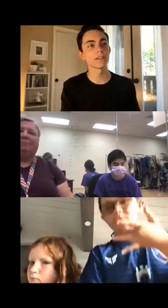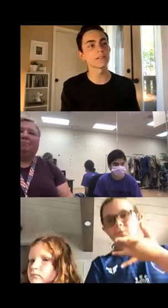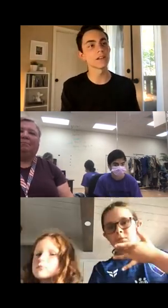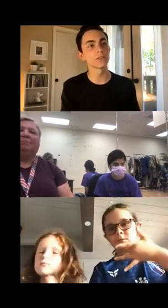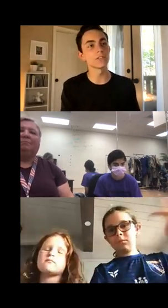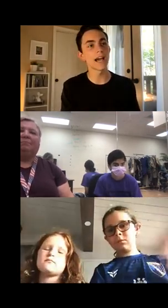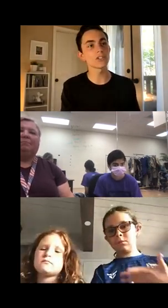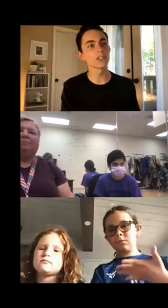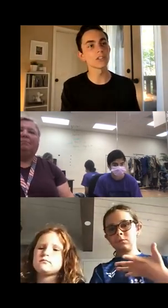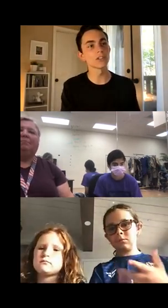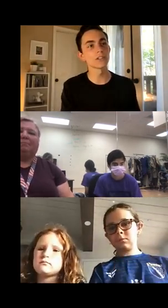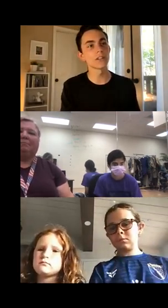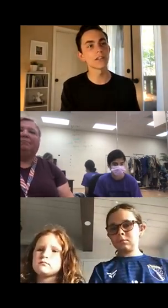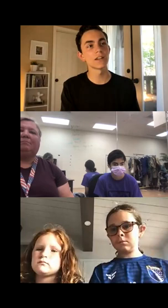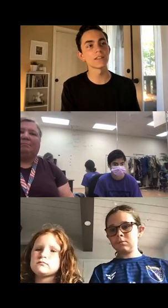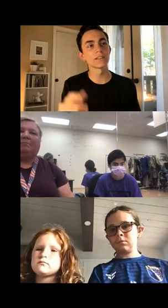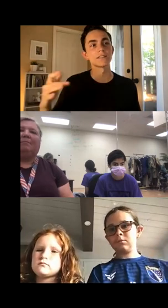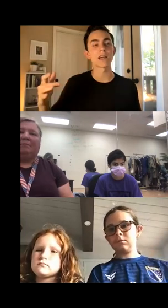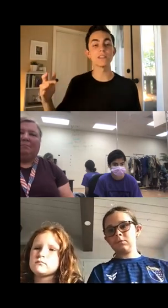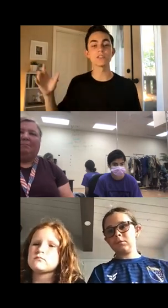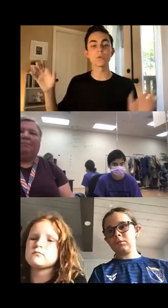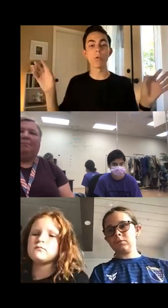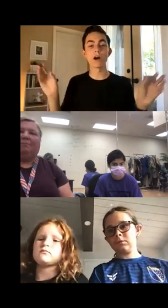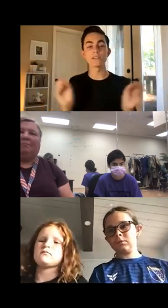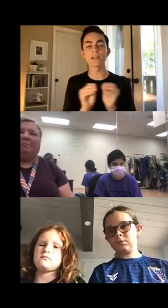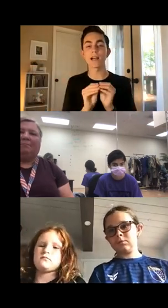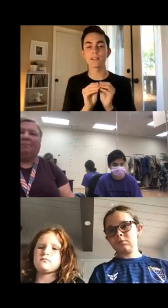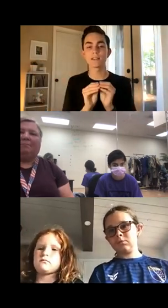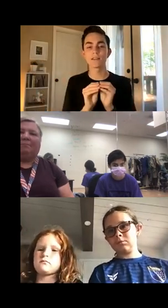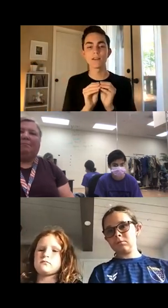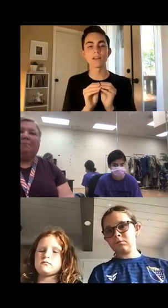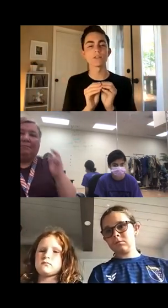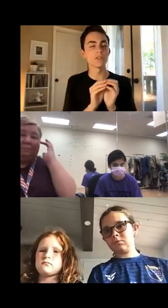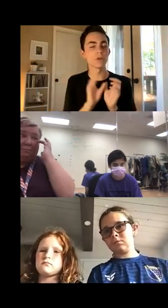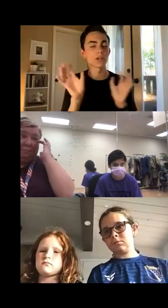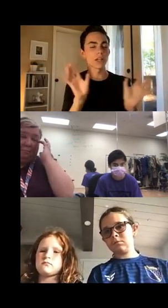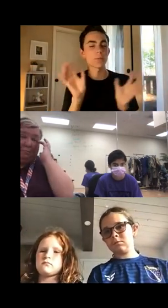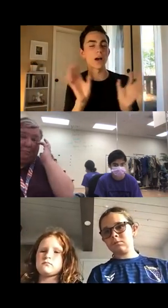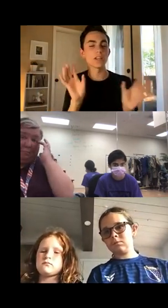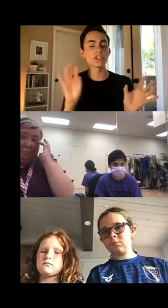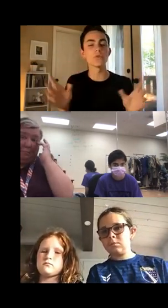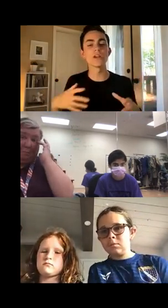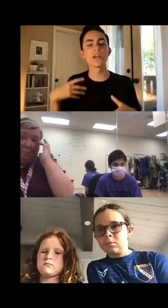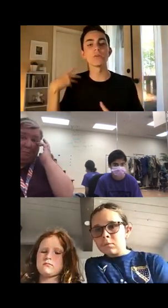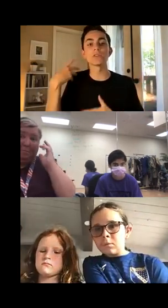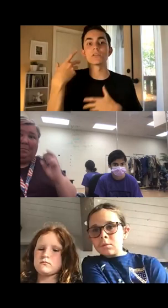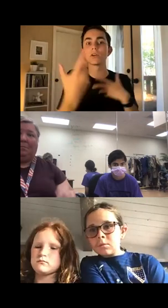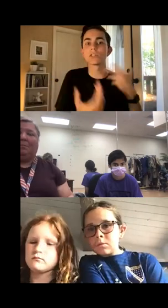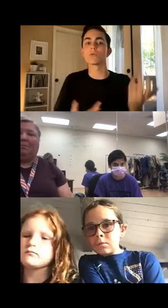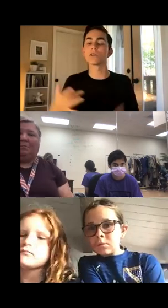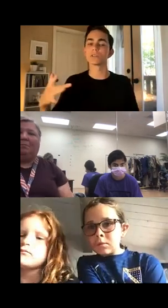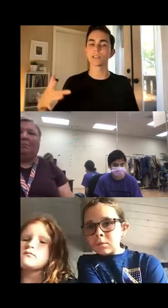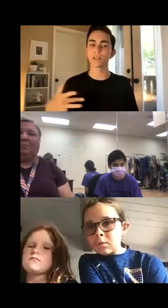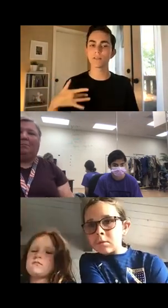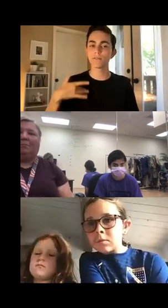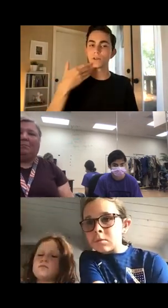hyphen. See that little dash there? That means it's one sign. And so even though we're kind of combining two, it also looks